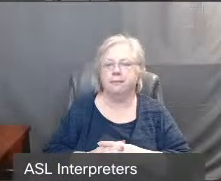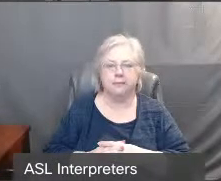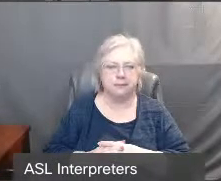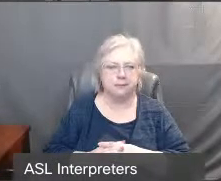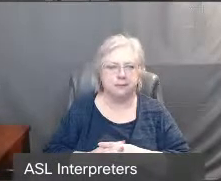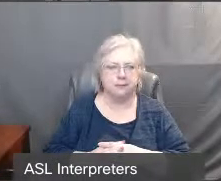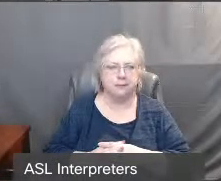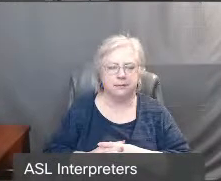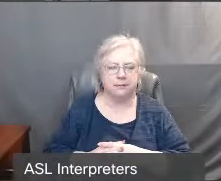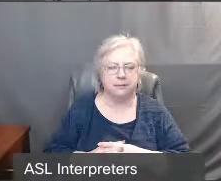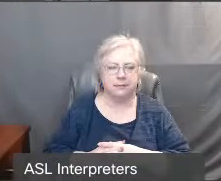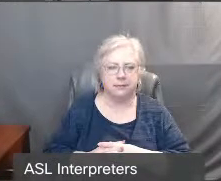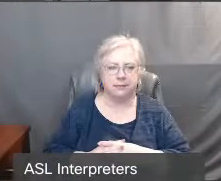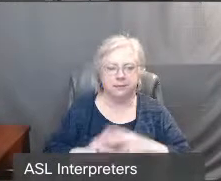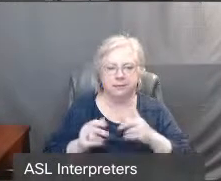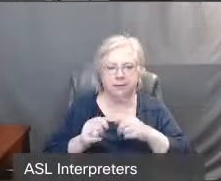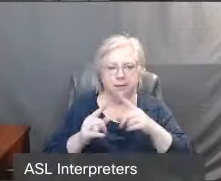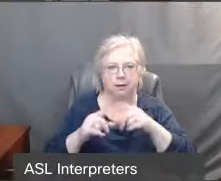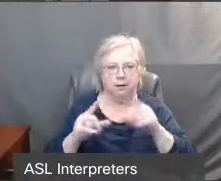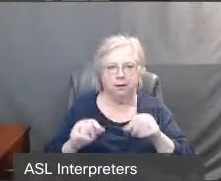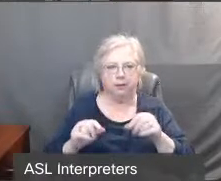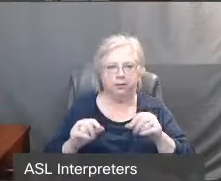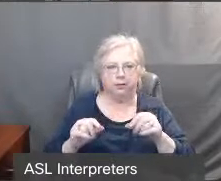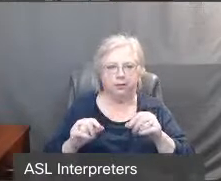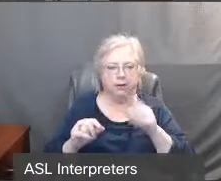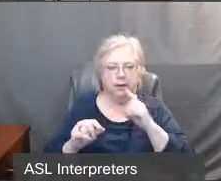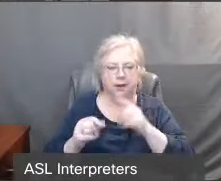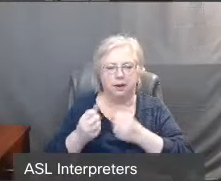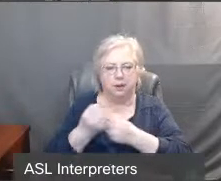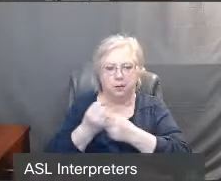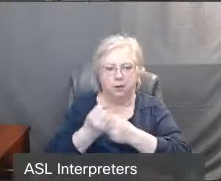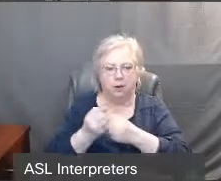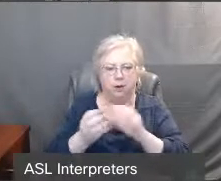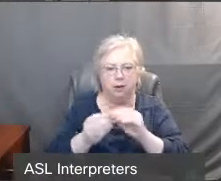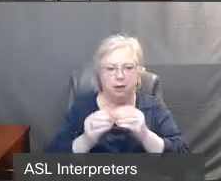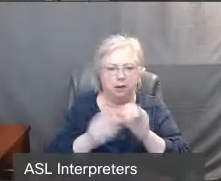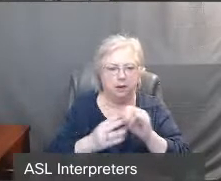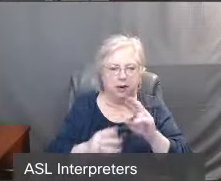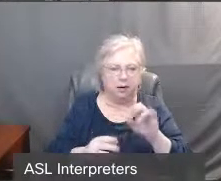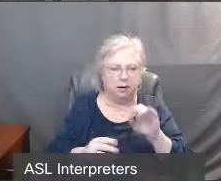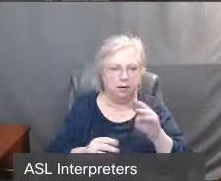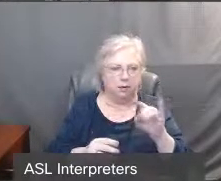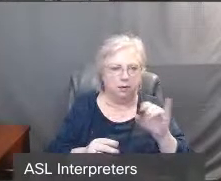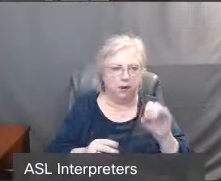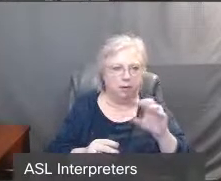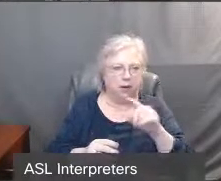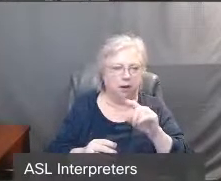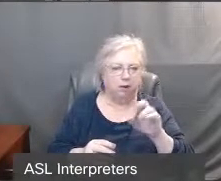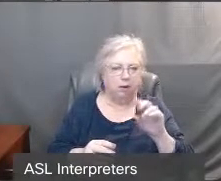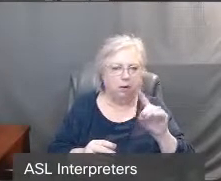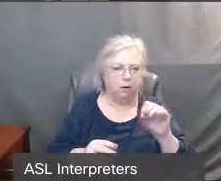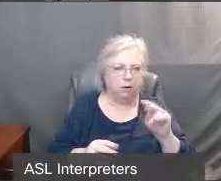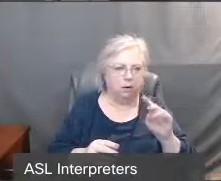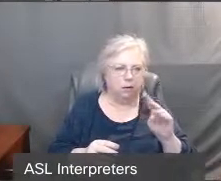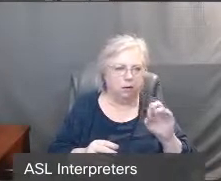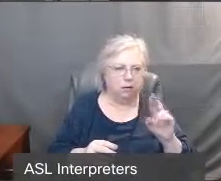okay. Let's see, the first card we have is in support of the item, and it's Robbie Rosenbaum.